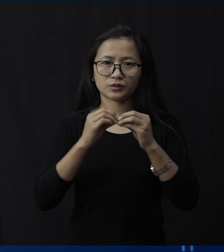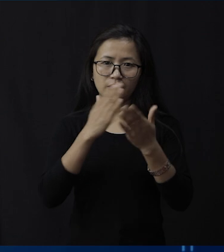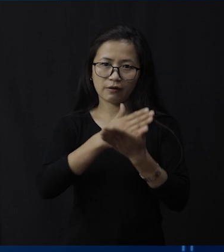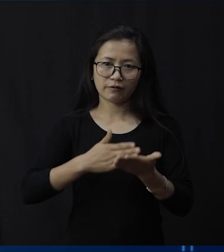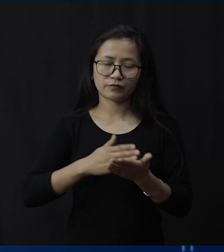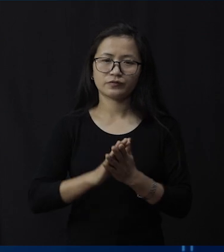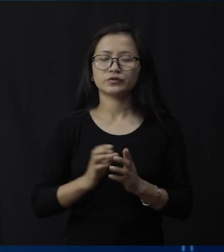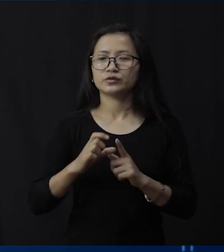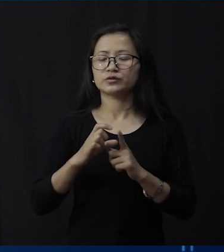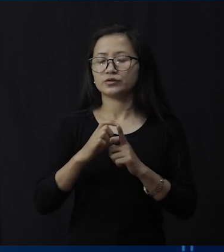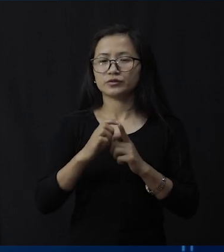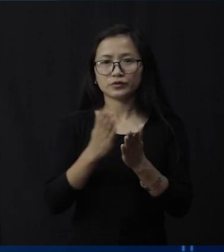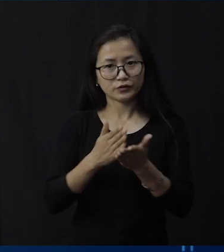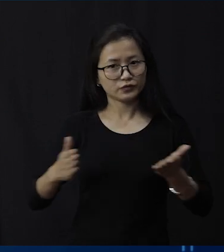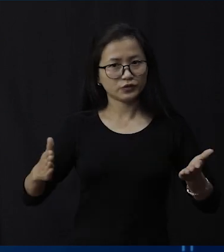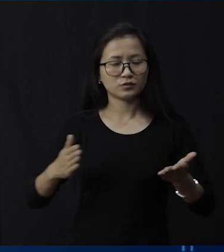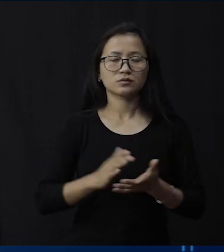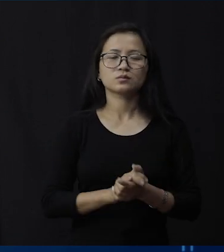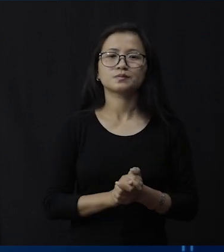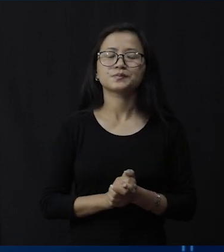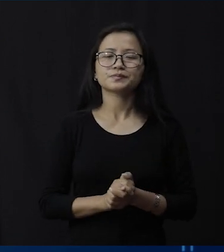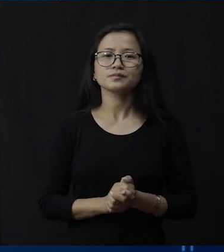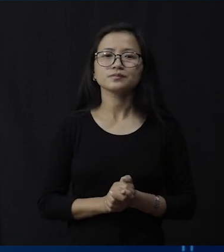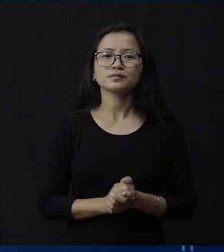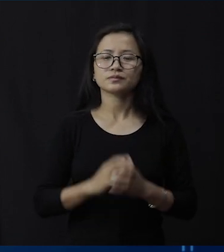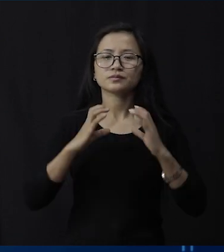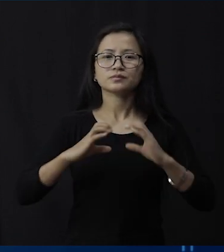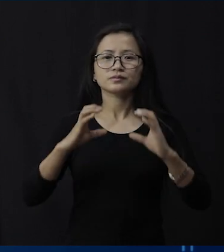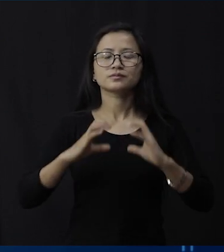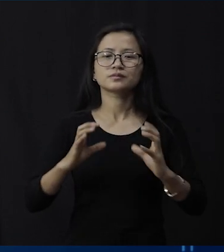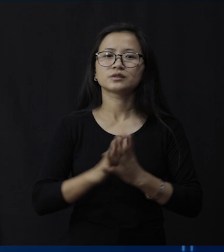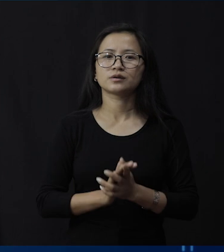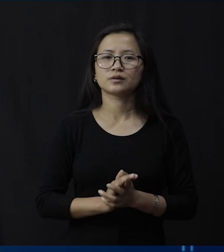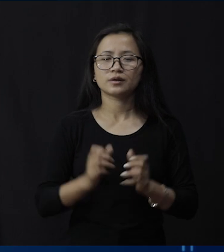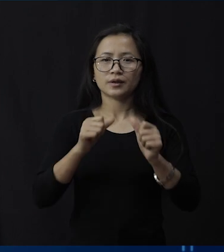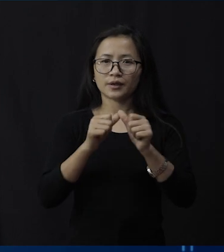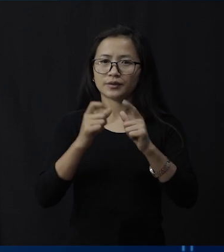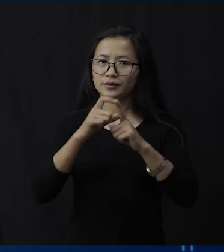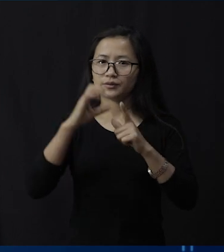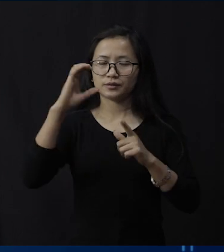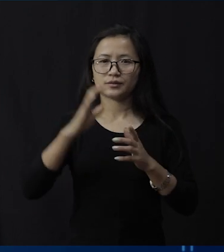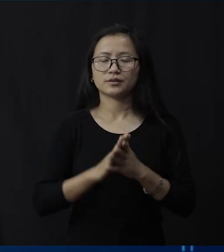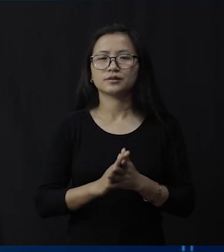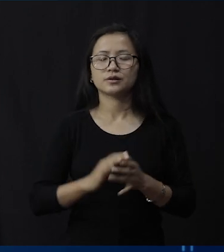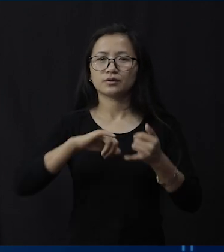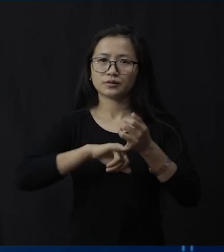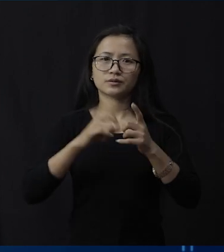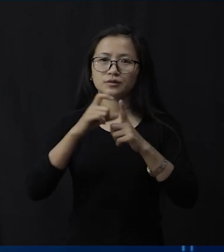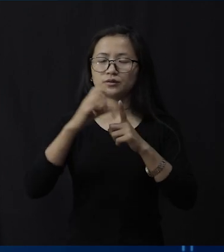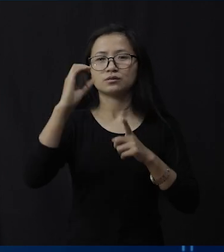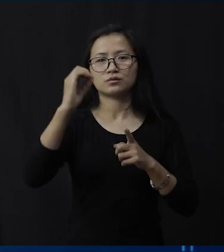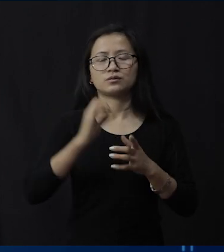subdivisions. Now these subdivisions are taken care by the ADC and the